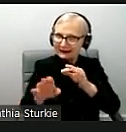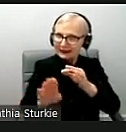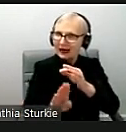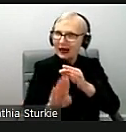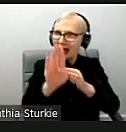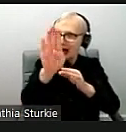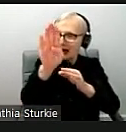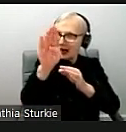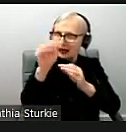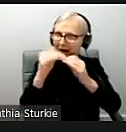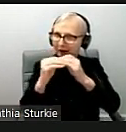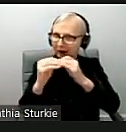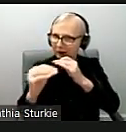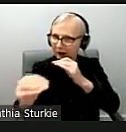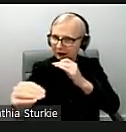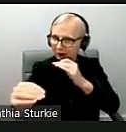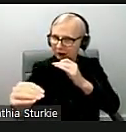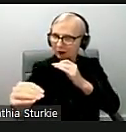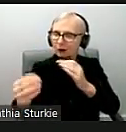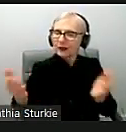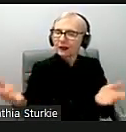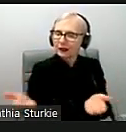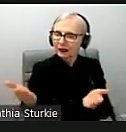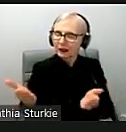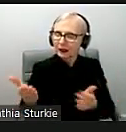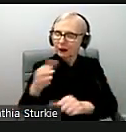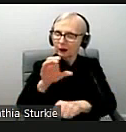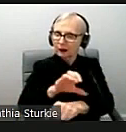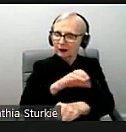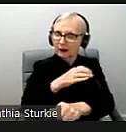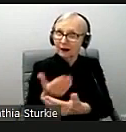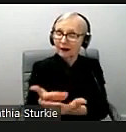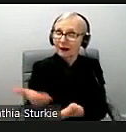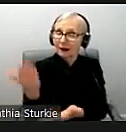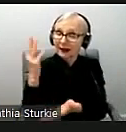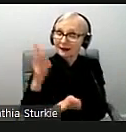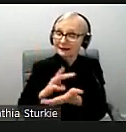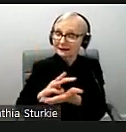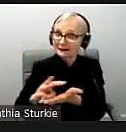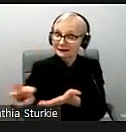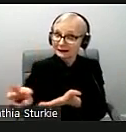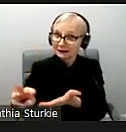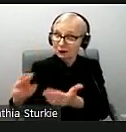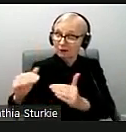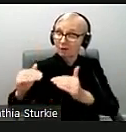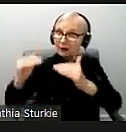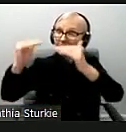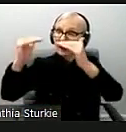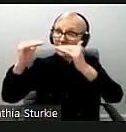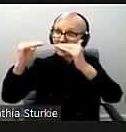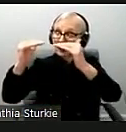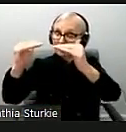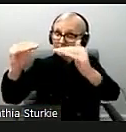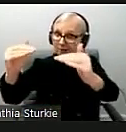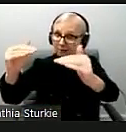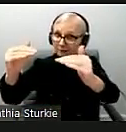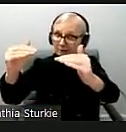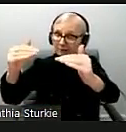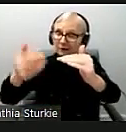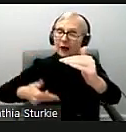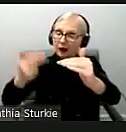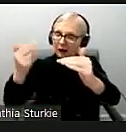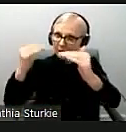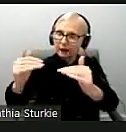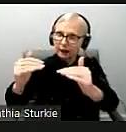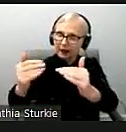many weeks here in Colorado. So you can see that for the last 6 weeks or so, we've been in this high plateau of cases. And if you look at the last 2